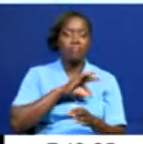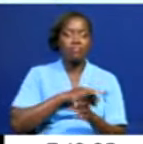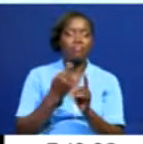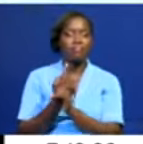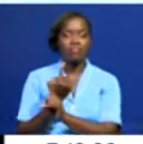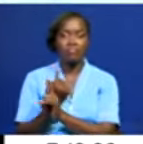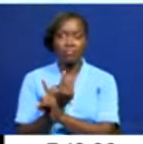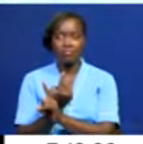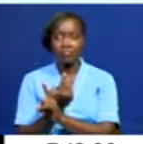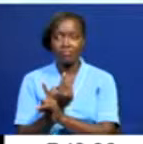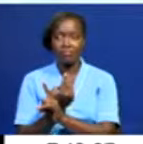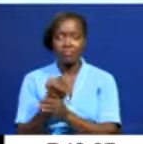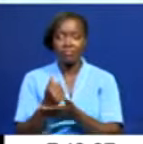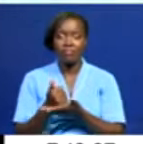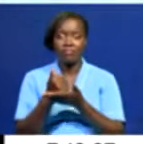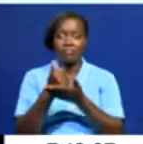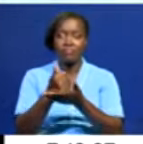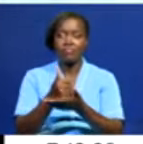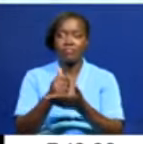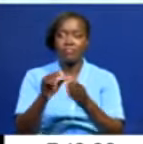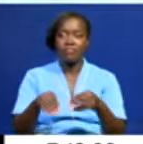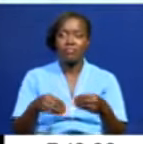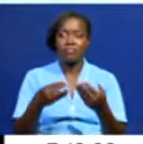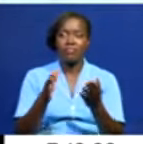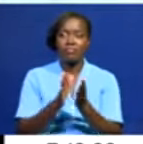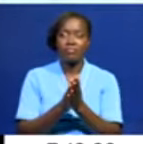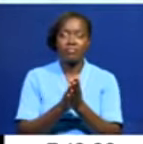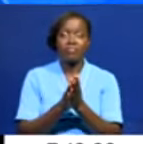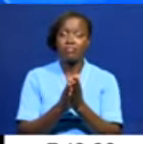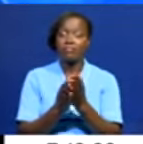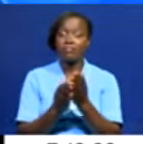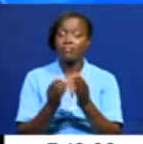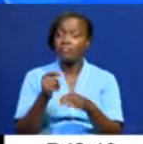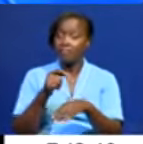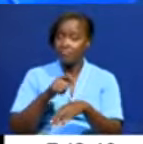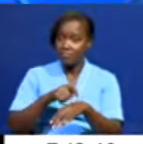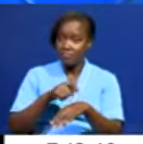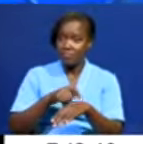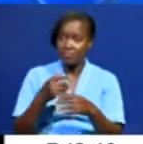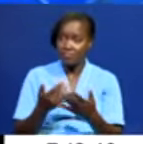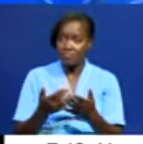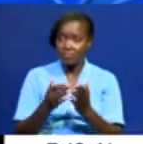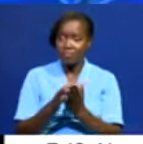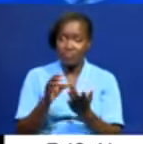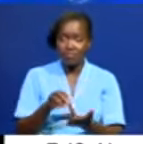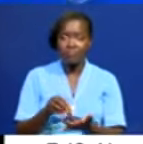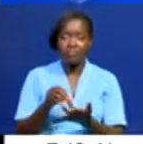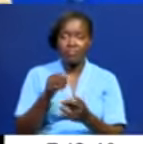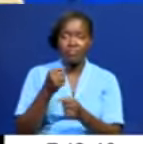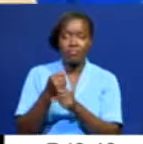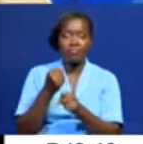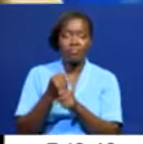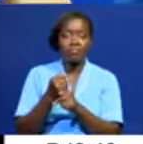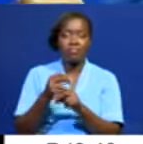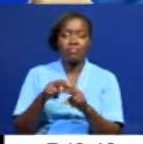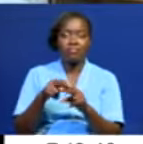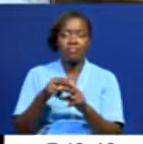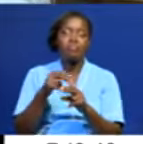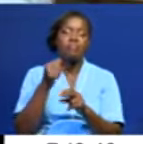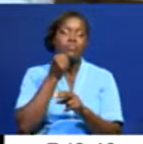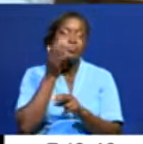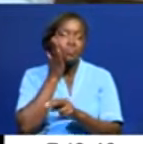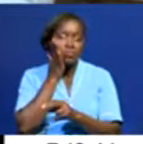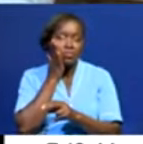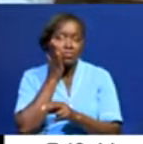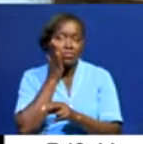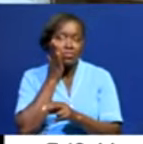different interventions that are provided in this incubation model. In particular, they were working on honey, which